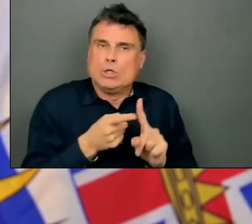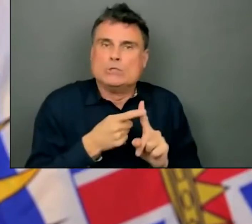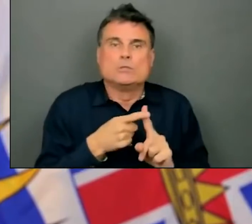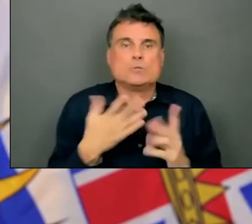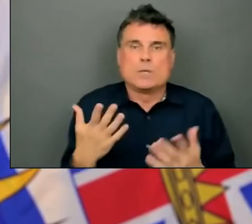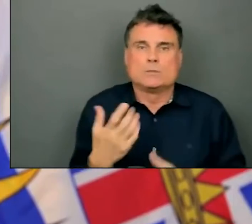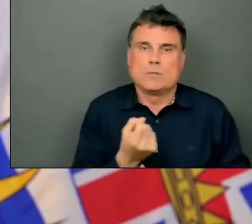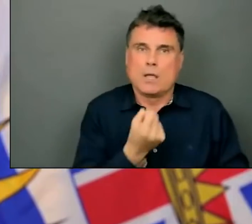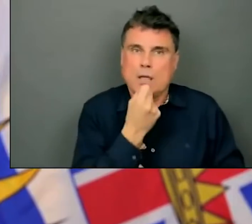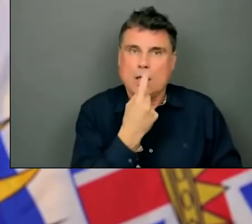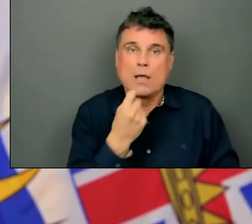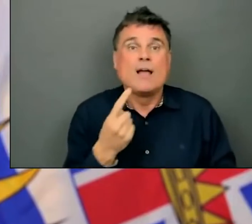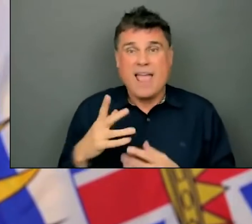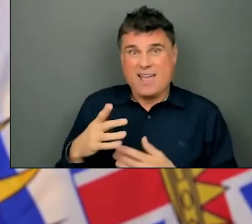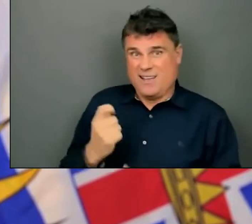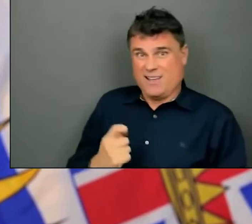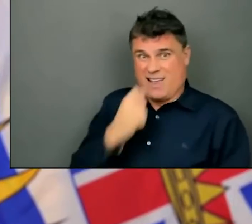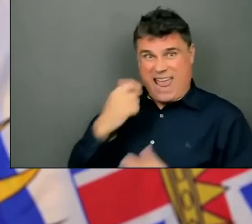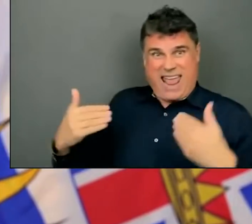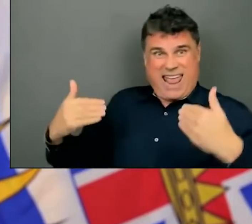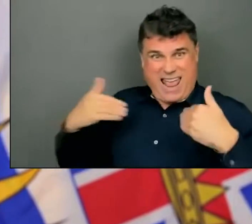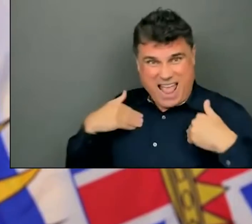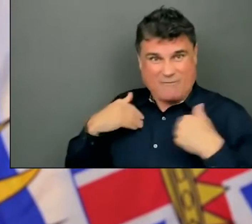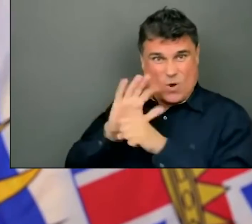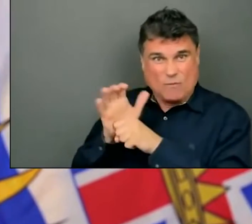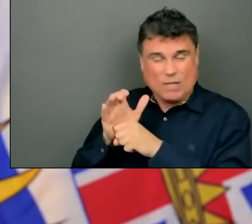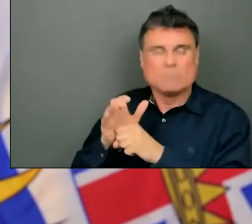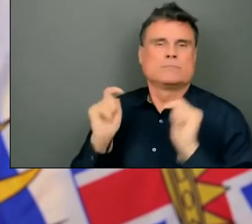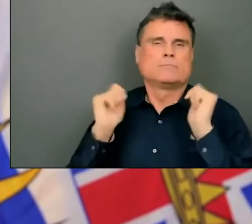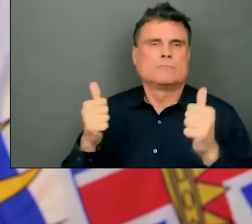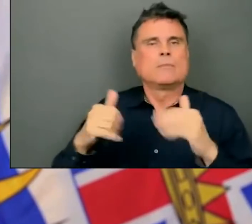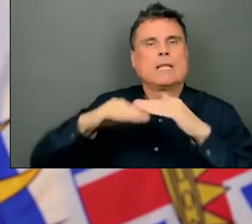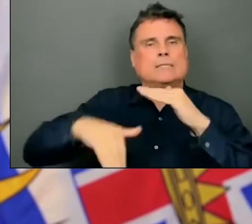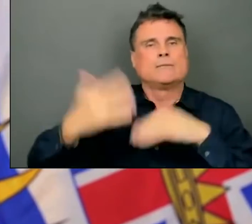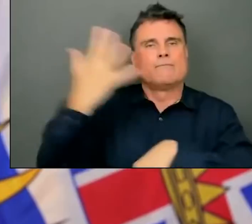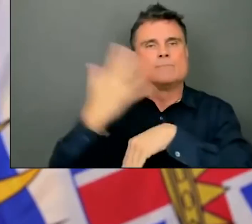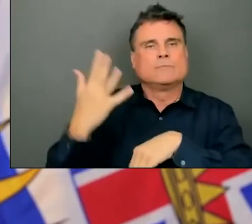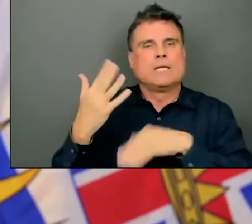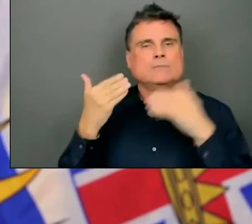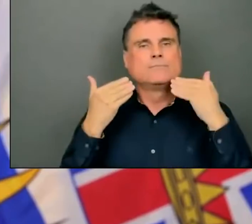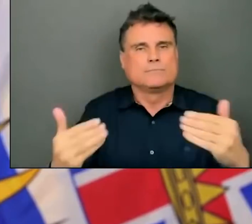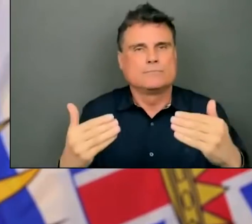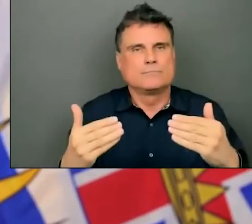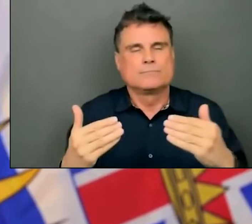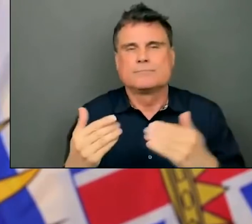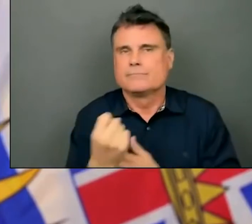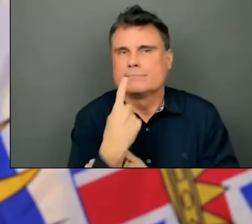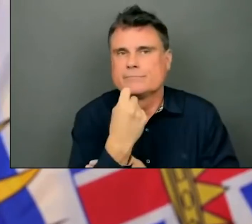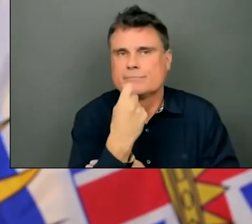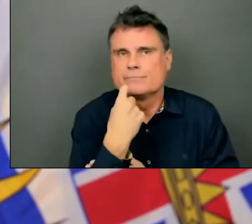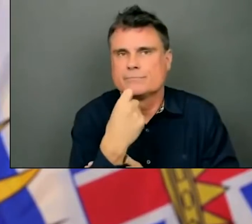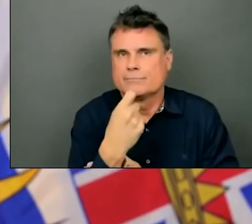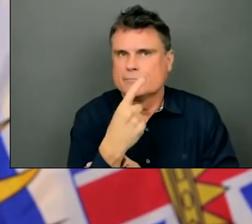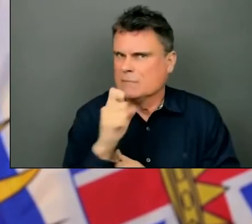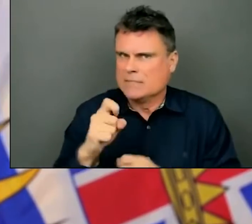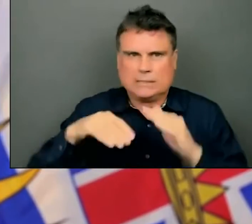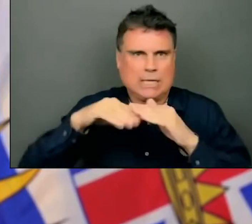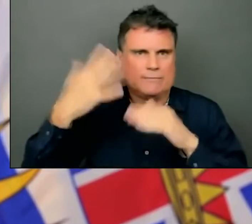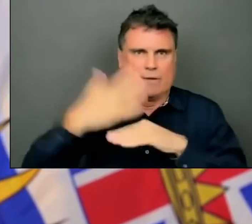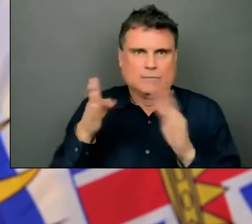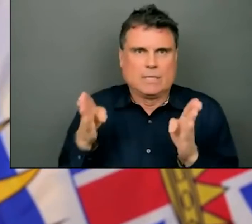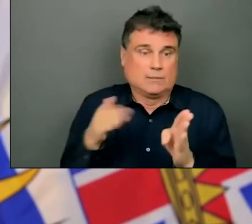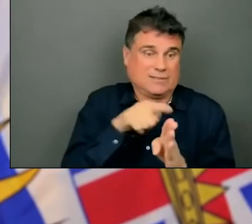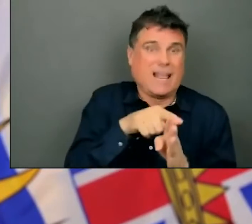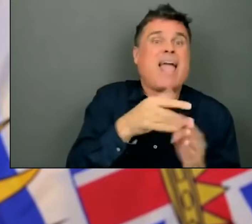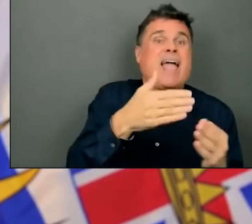particular of your symptom onset. So today, we have had access through infectious disease physicians